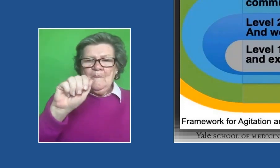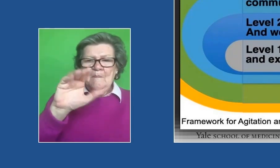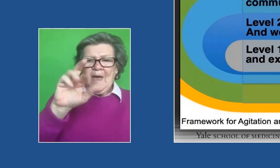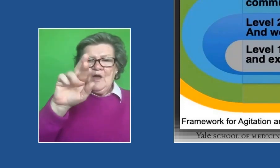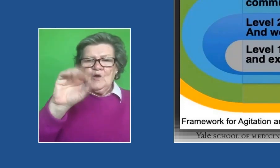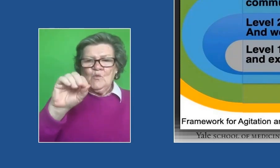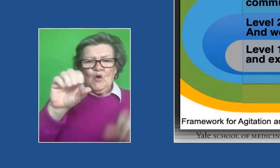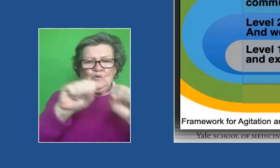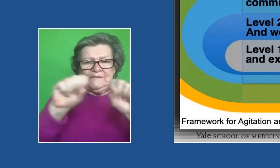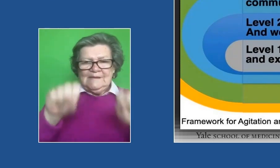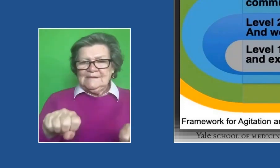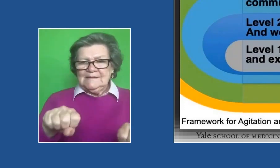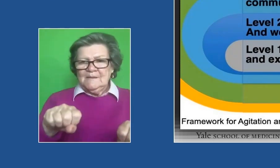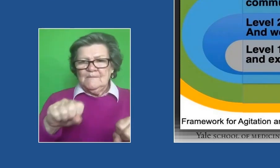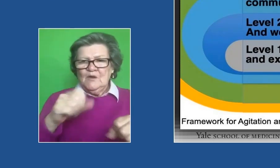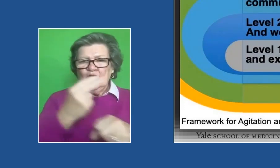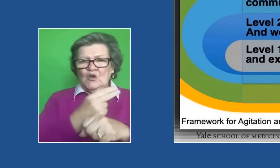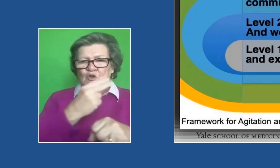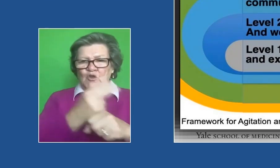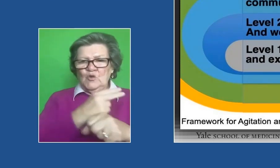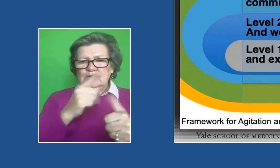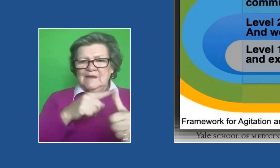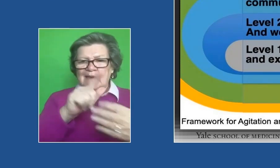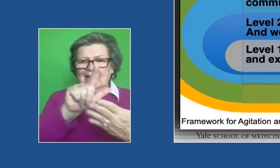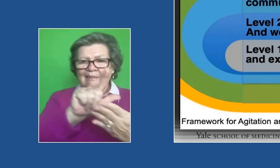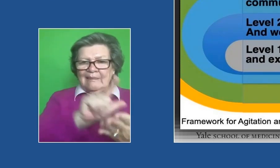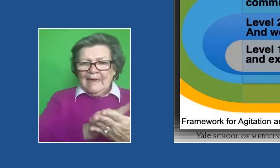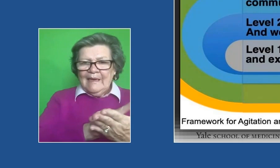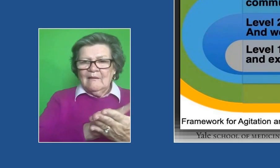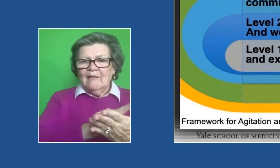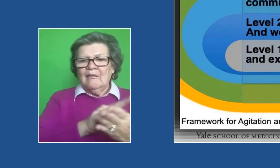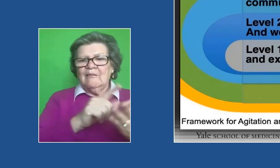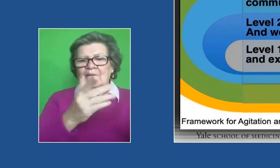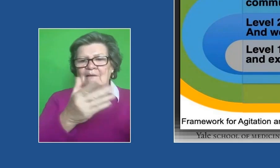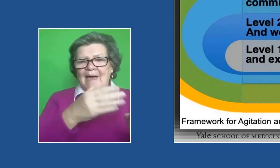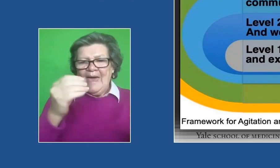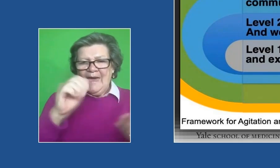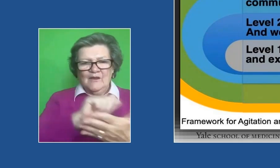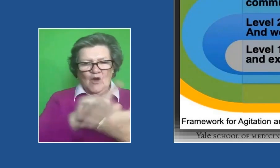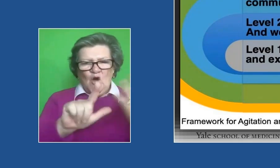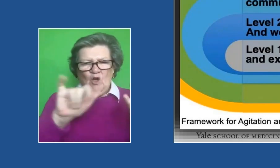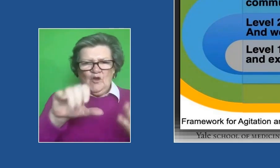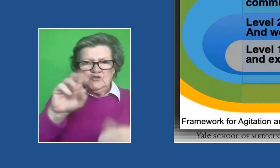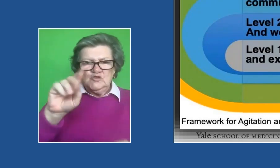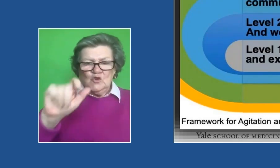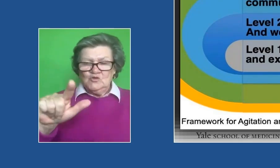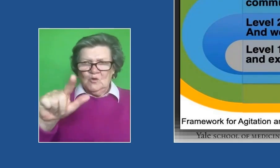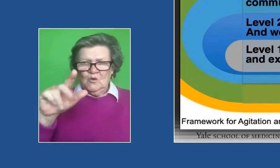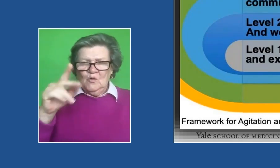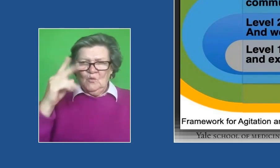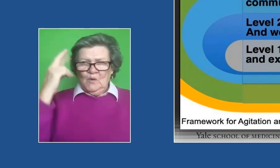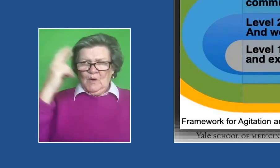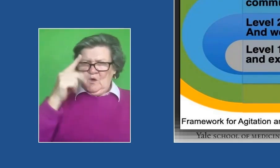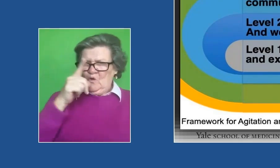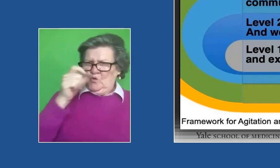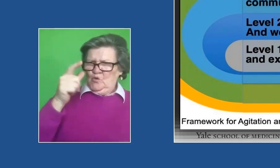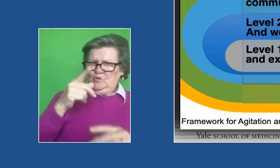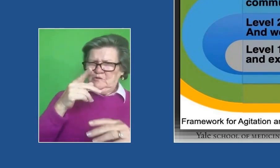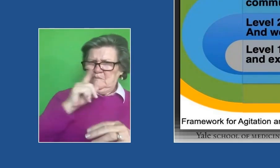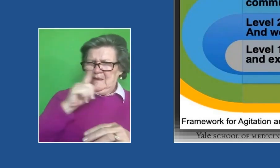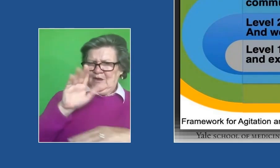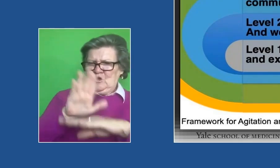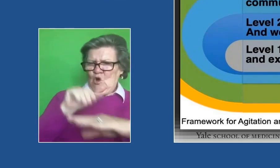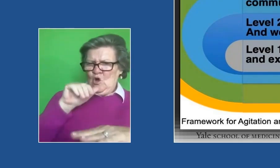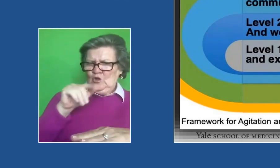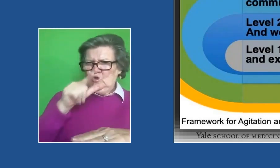enforcement, pre-hospital services, so that we try to mitigate bias when we think about who's getting called and who's brought to the emergency department. And then